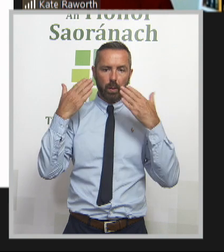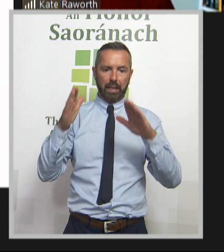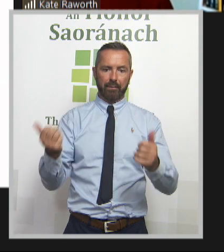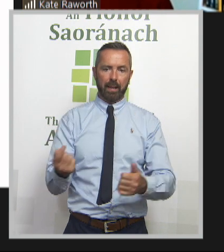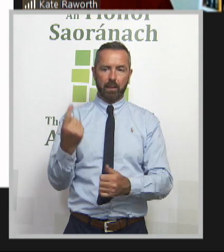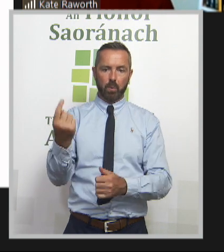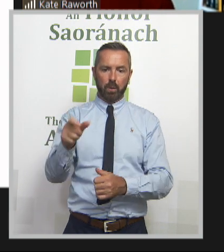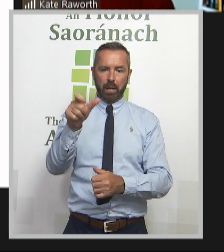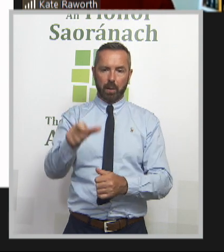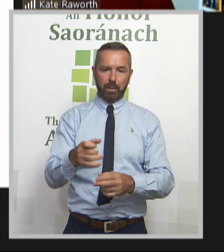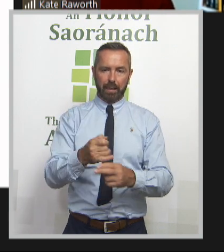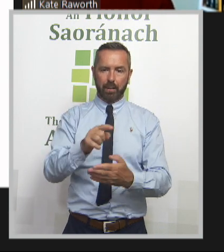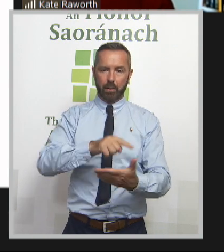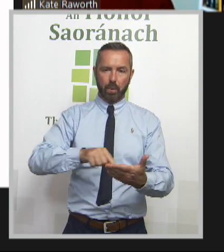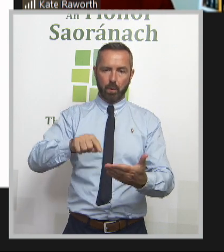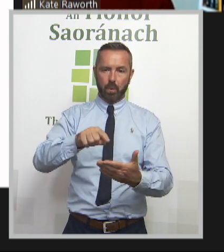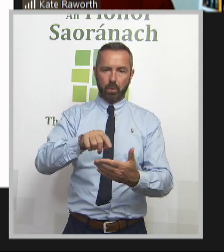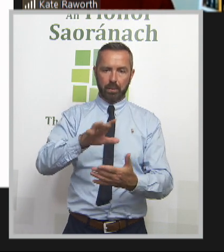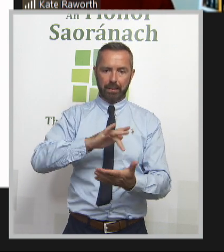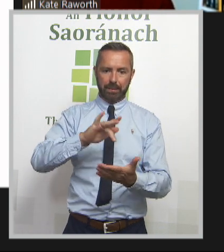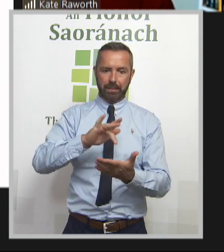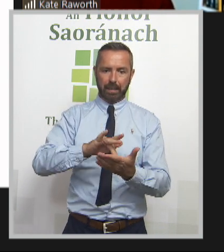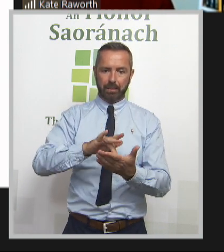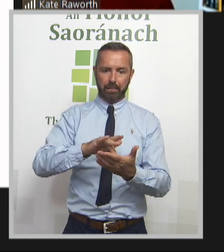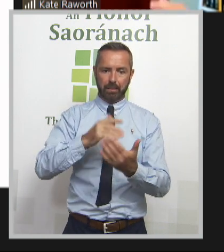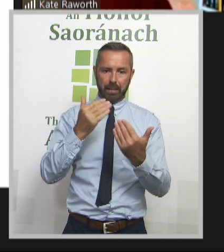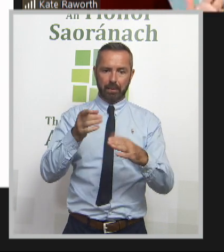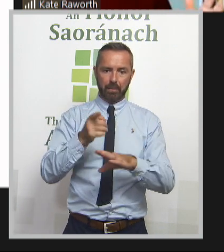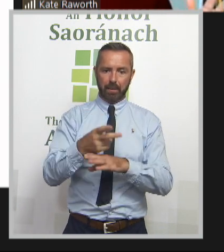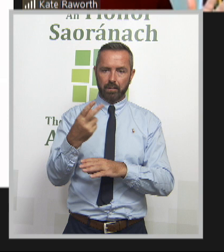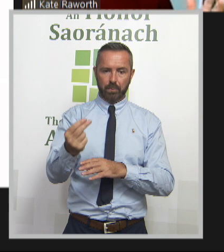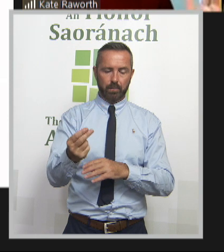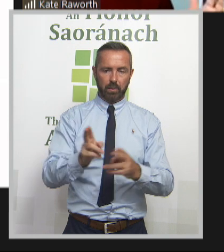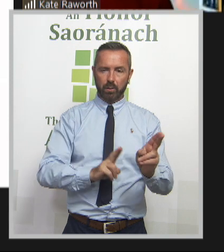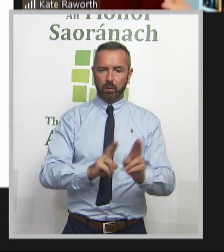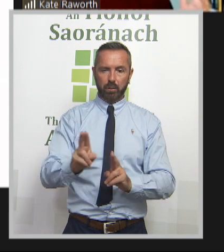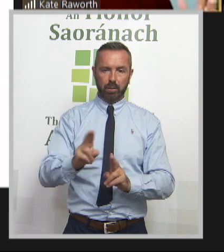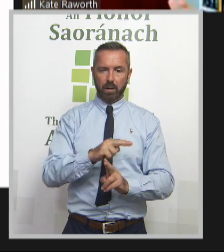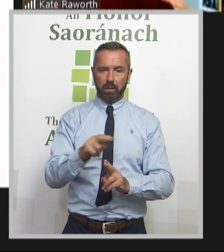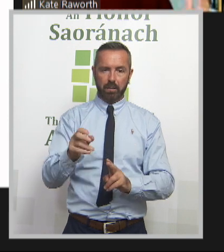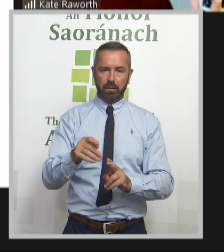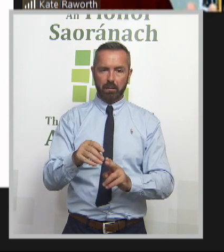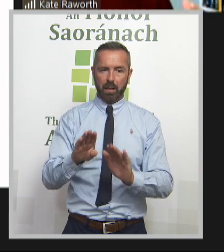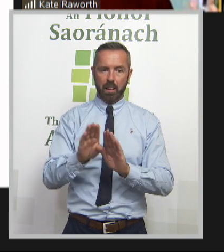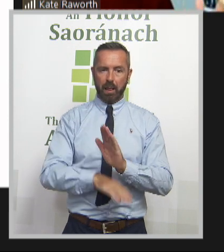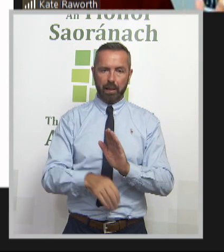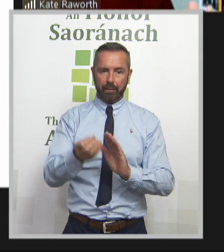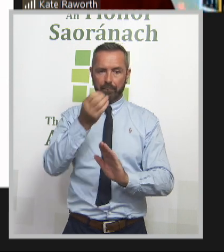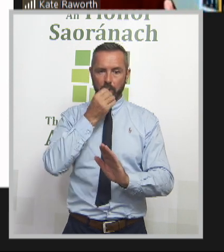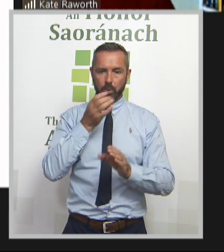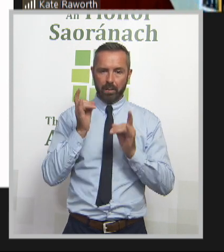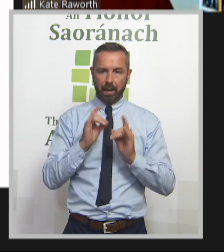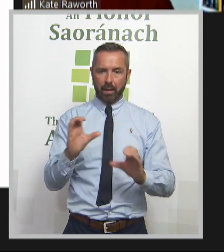leave nobody in the world falling short on the essentials of life. Nobody should lack food, healthcare,